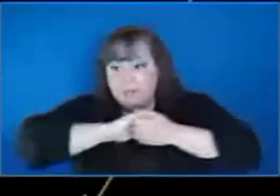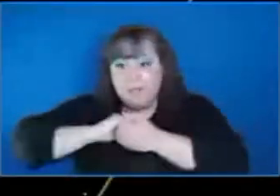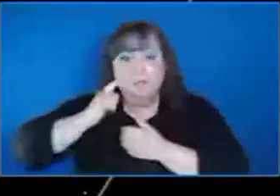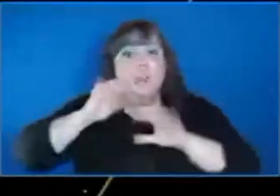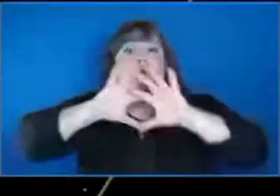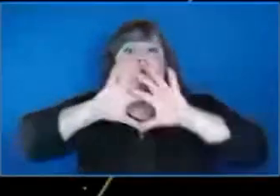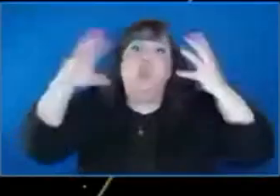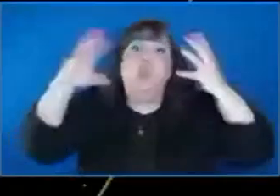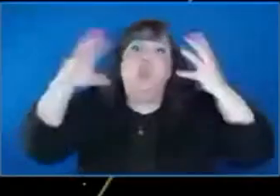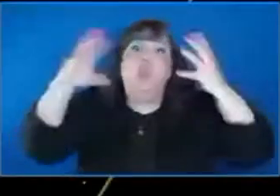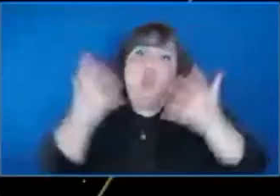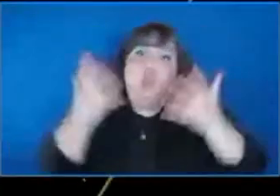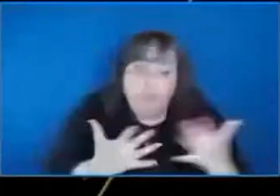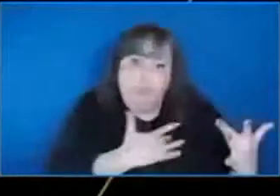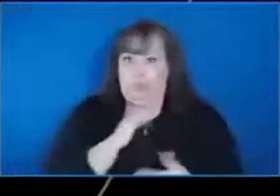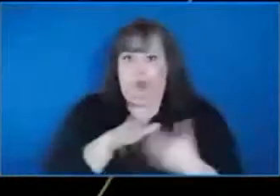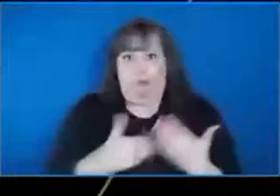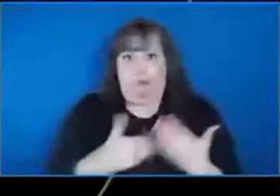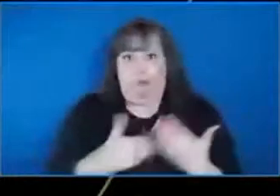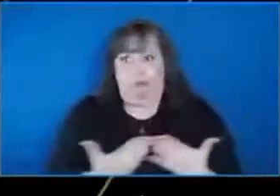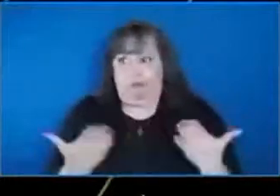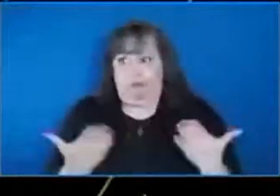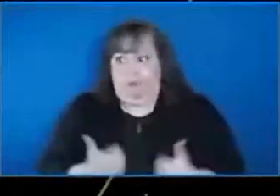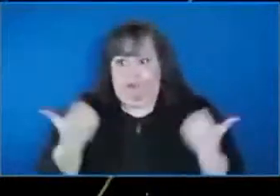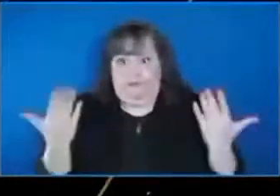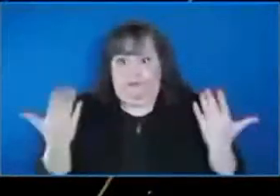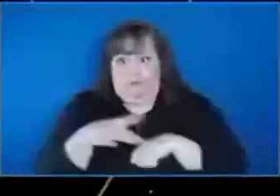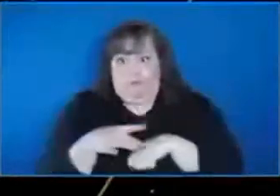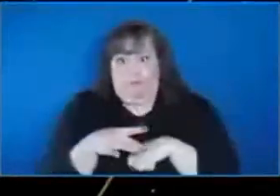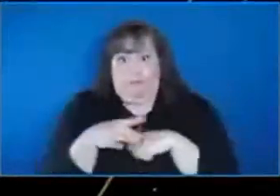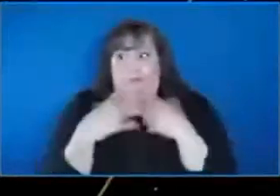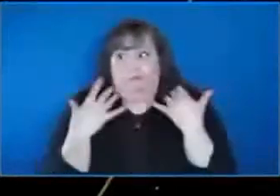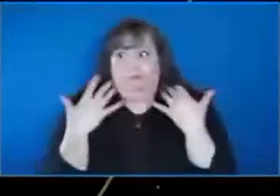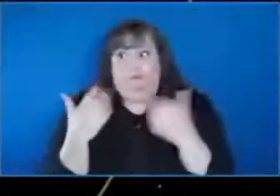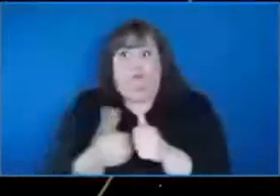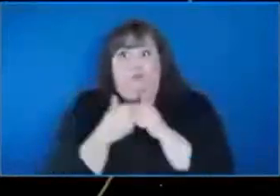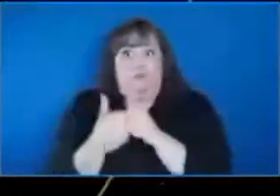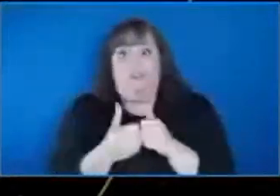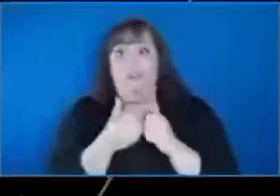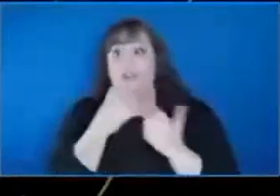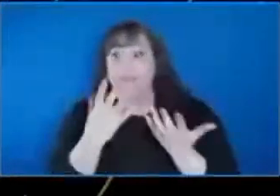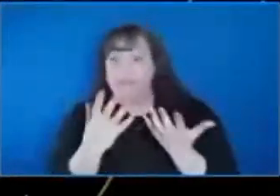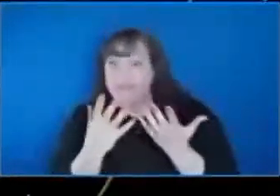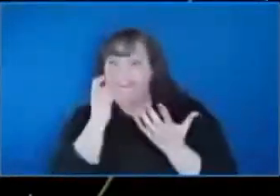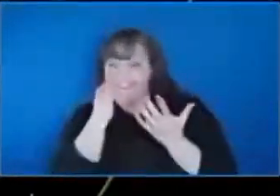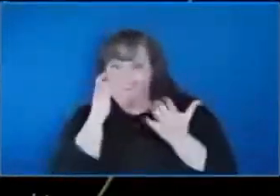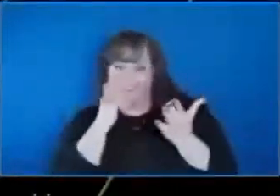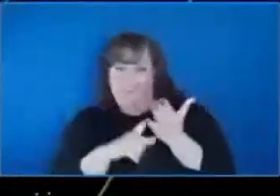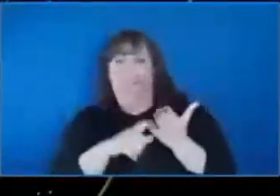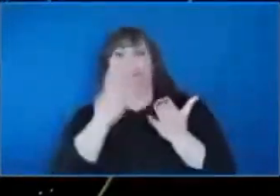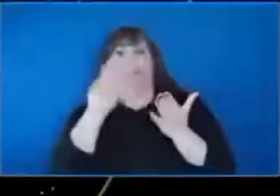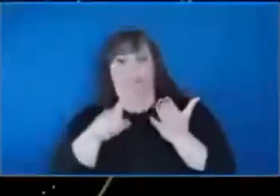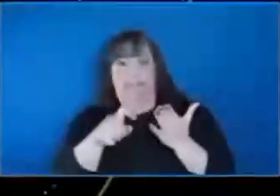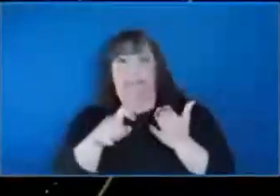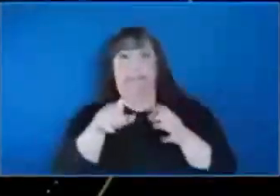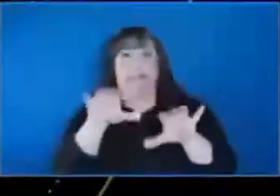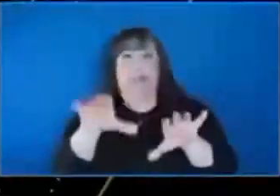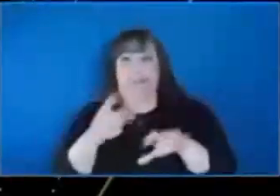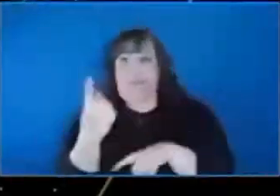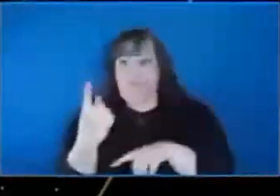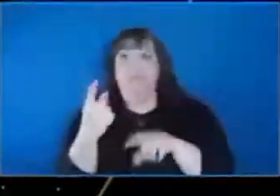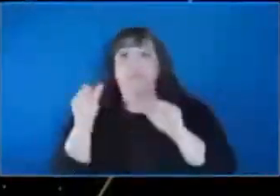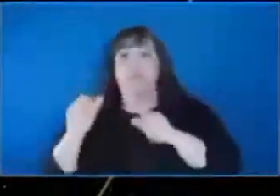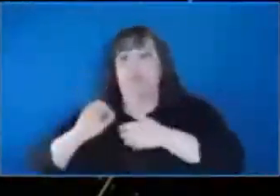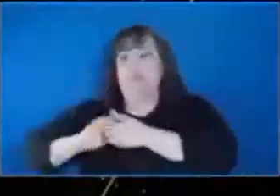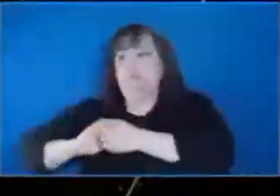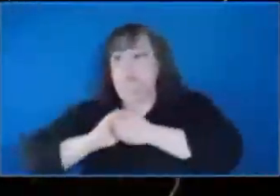planet together. And then mitigating, doing something about it if you need it to. And that's where DART comes into this one larger strategy. And so really